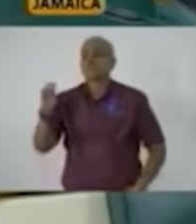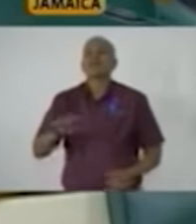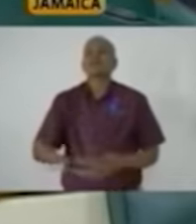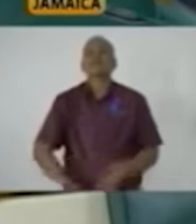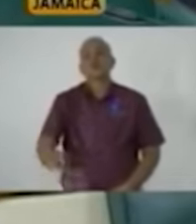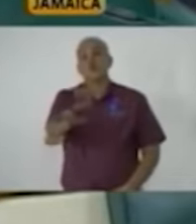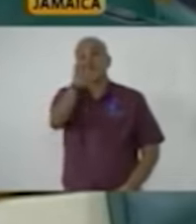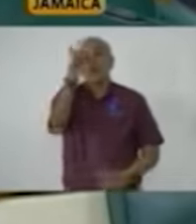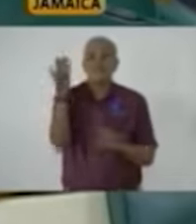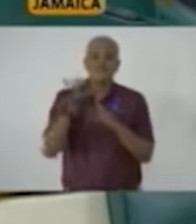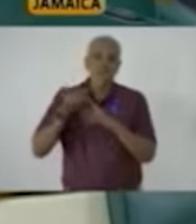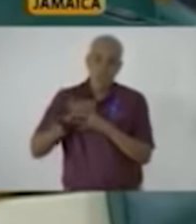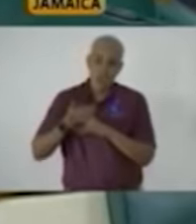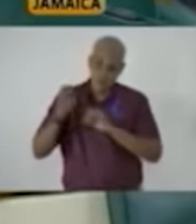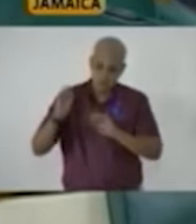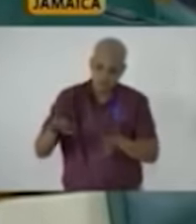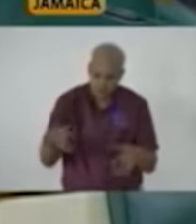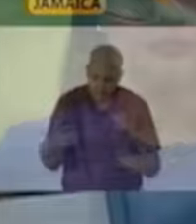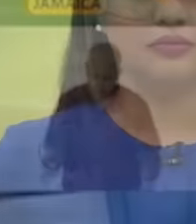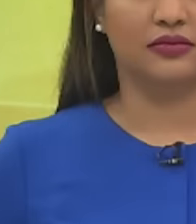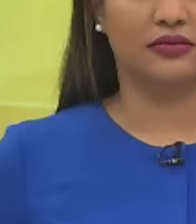there.